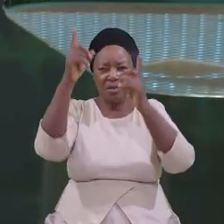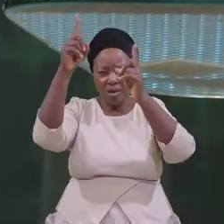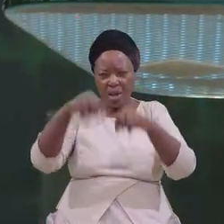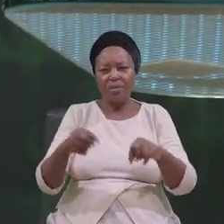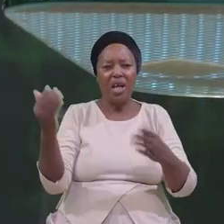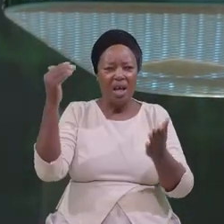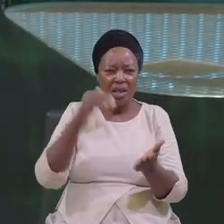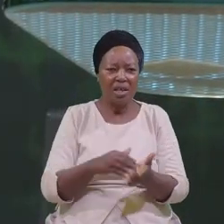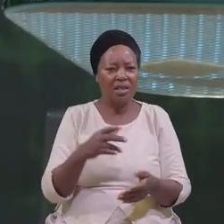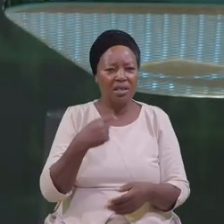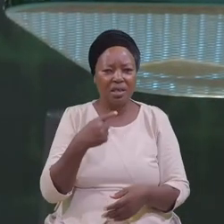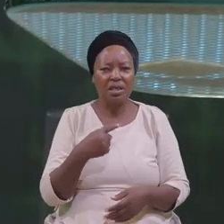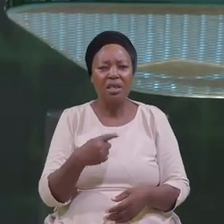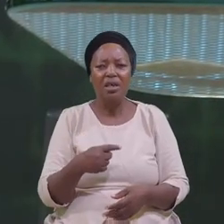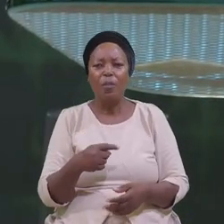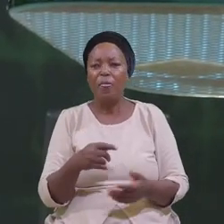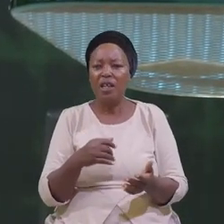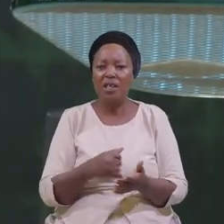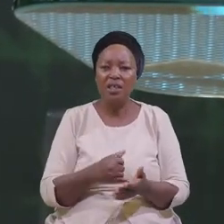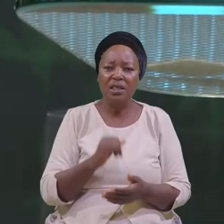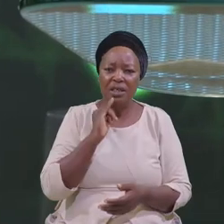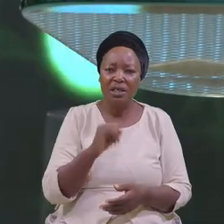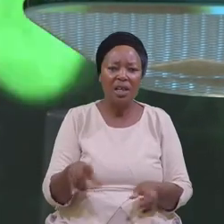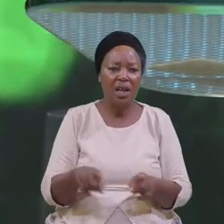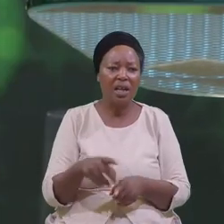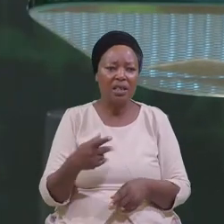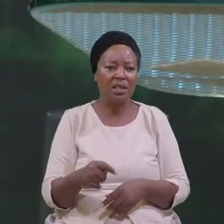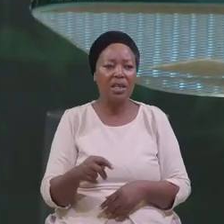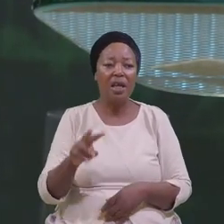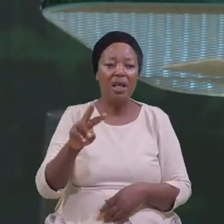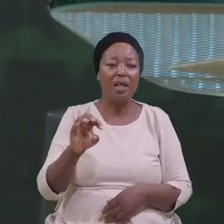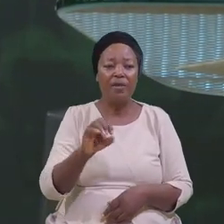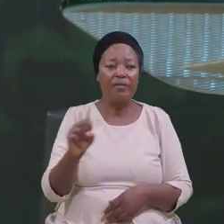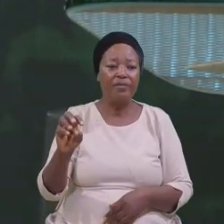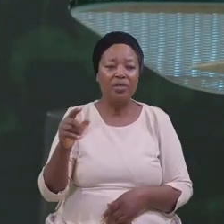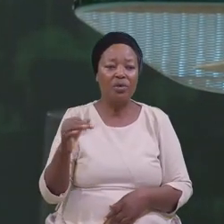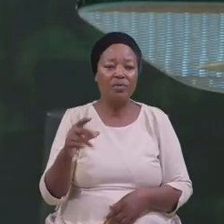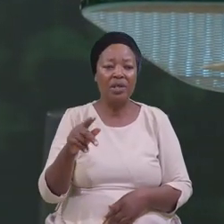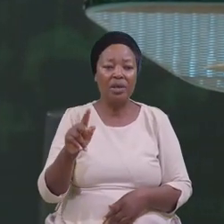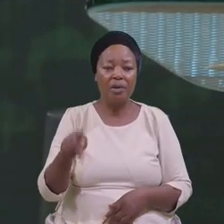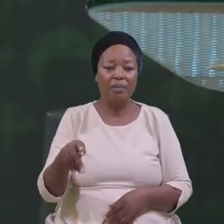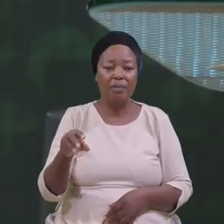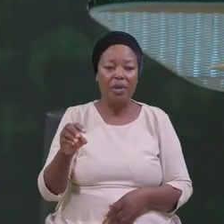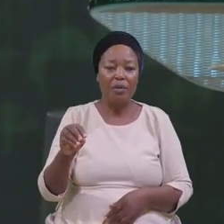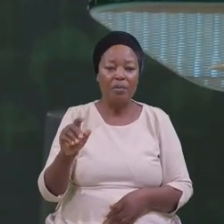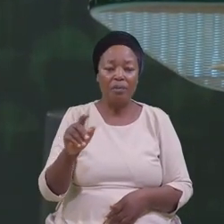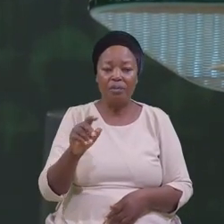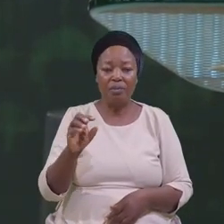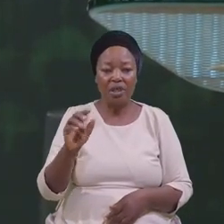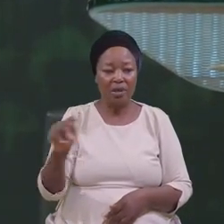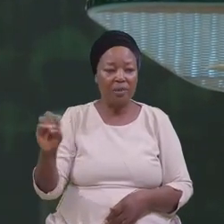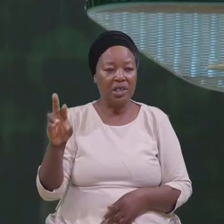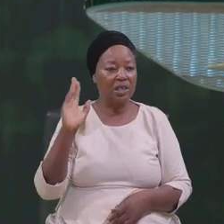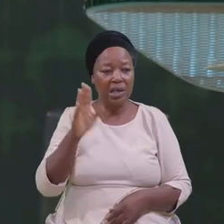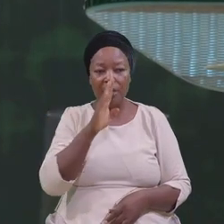It says, it's like the vessel of the potter shall they be broken to